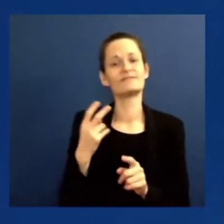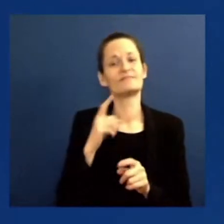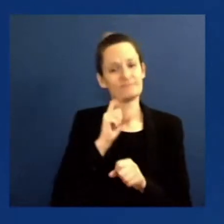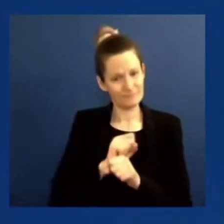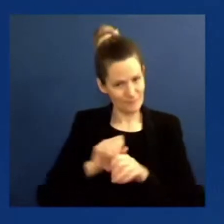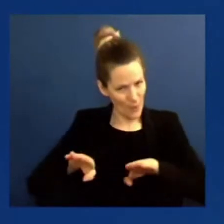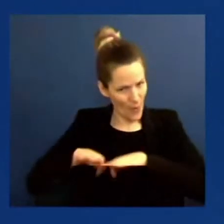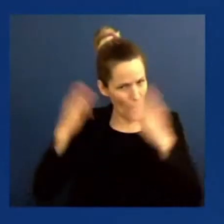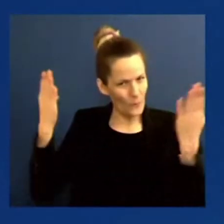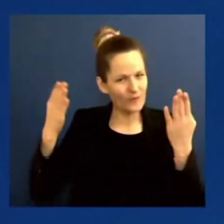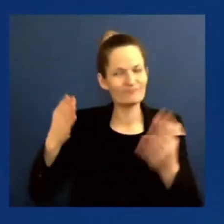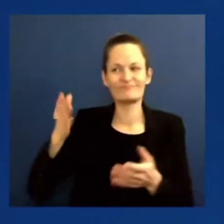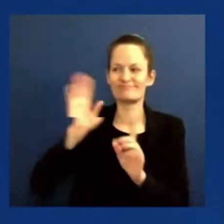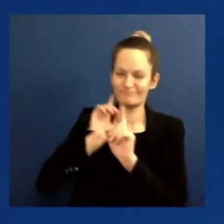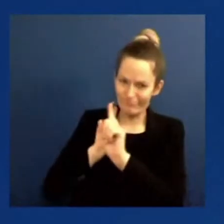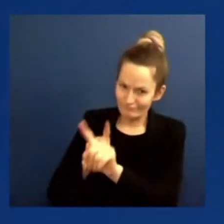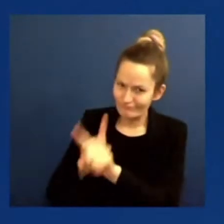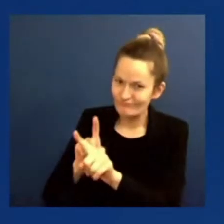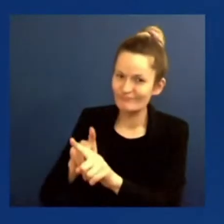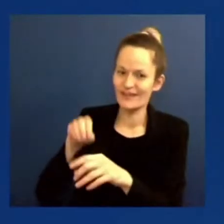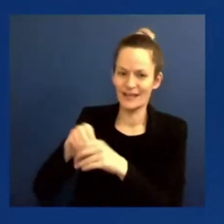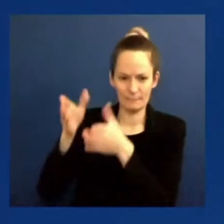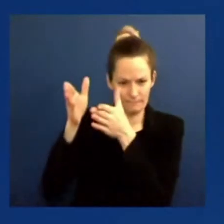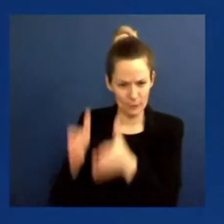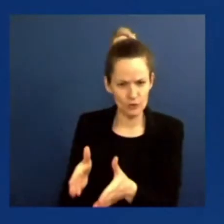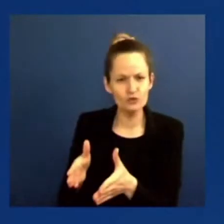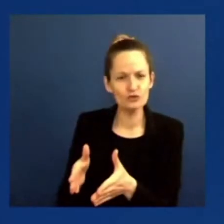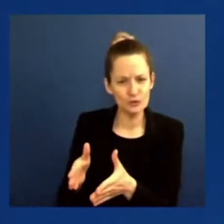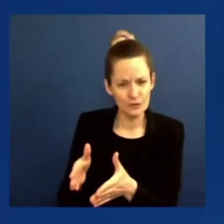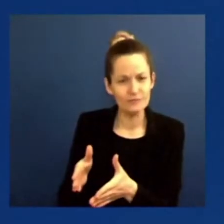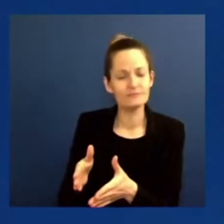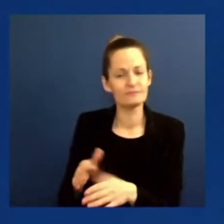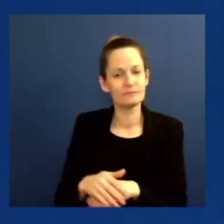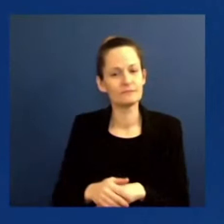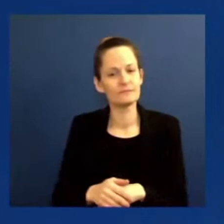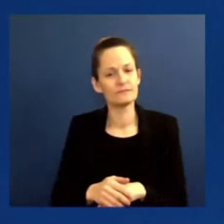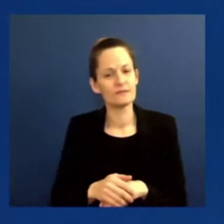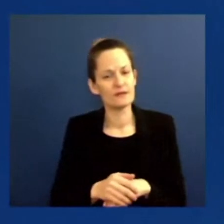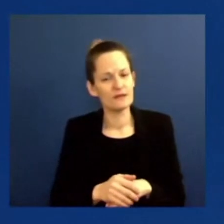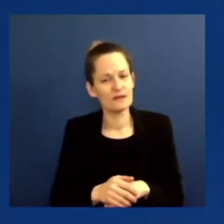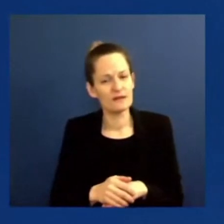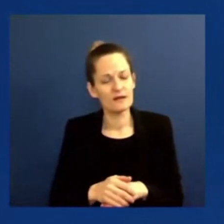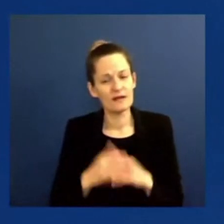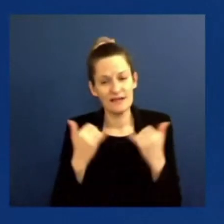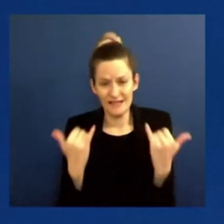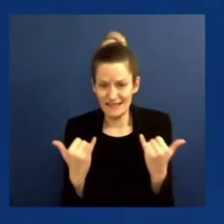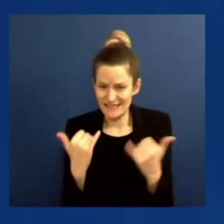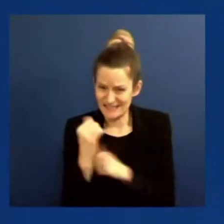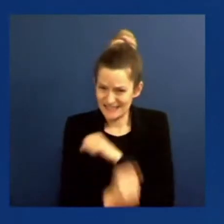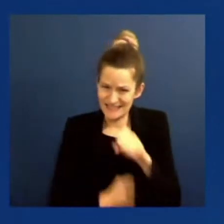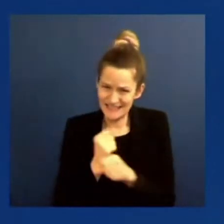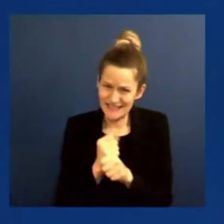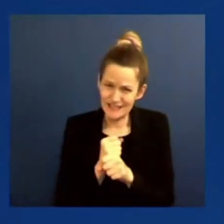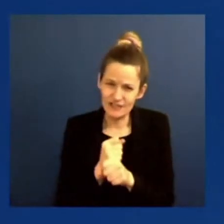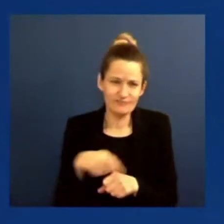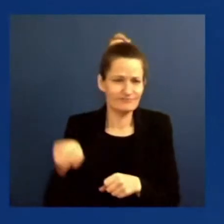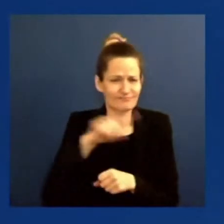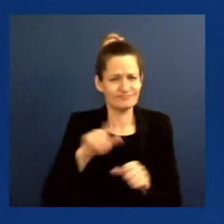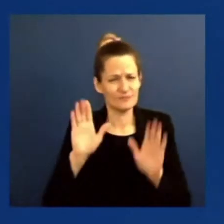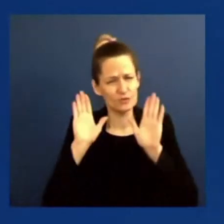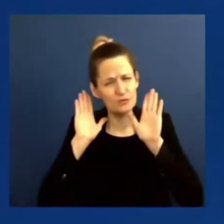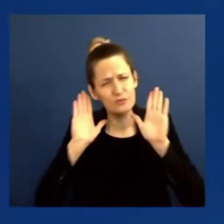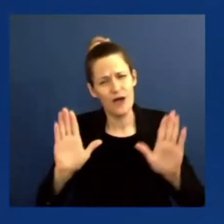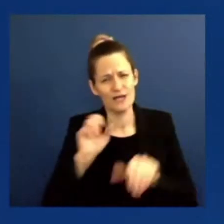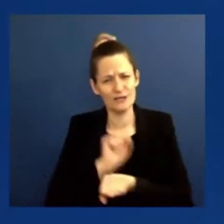year. And we're coming off the greatest year of job growth in American history, an amazing economic turnaround.